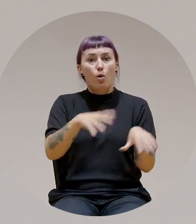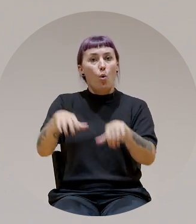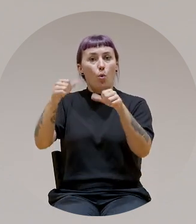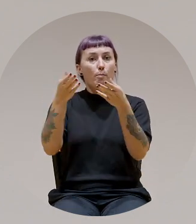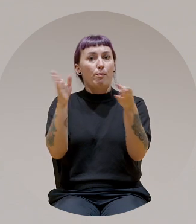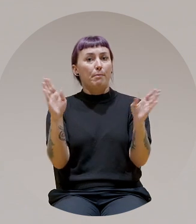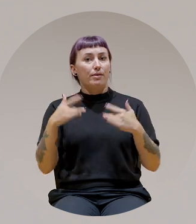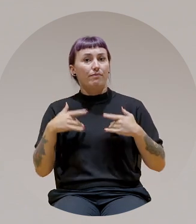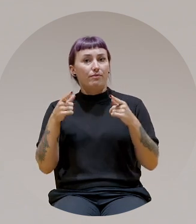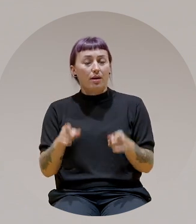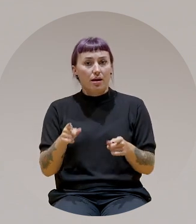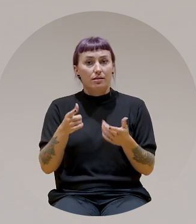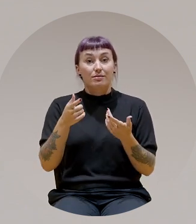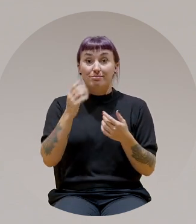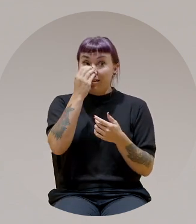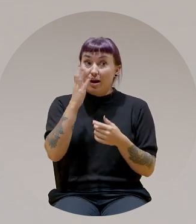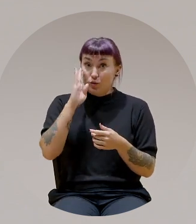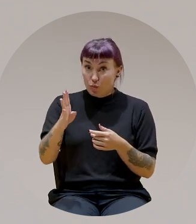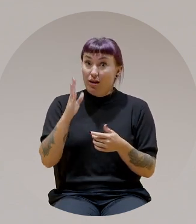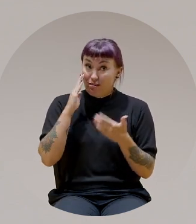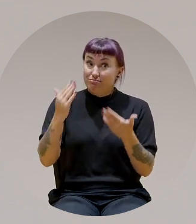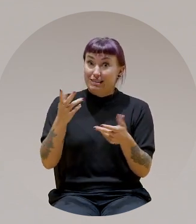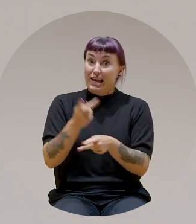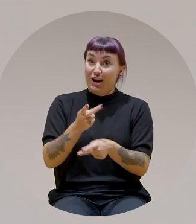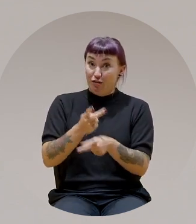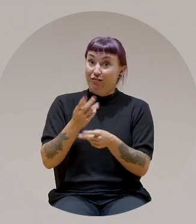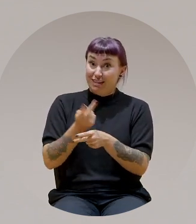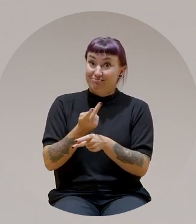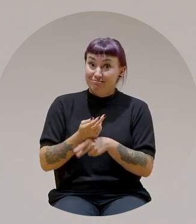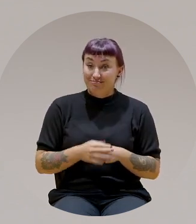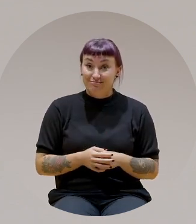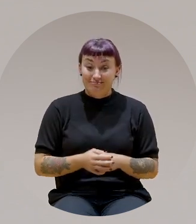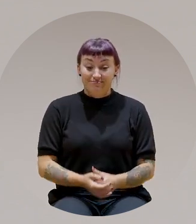these as public events anymore. So the clowns will take care of it for them,